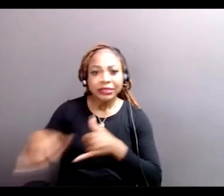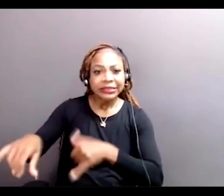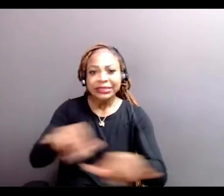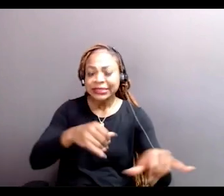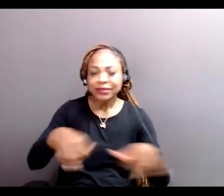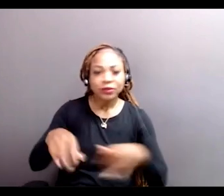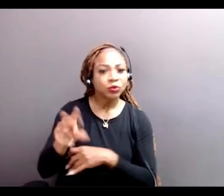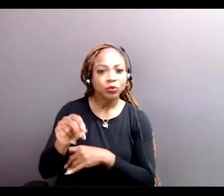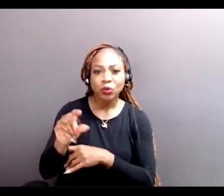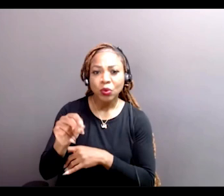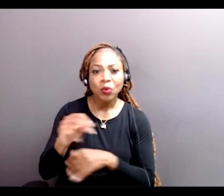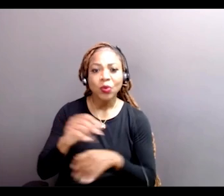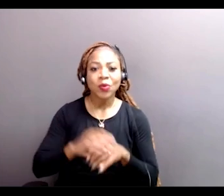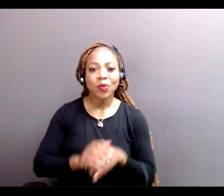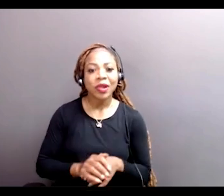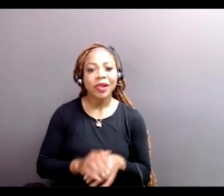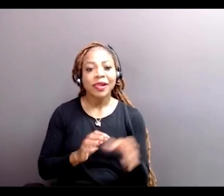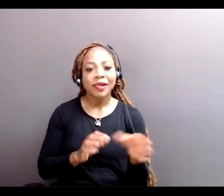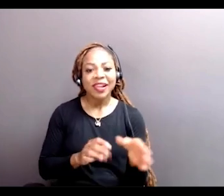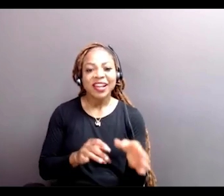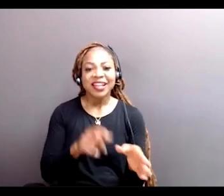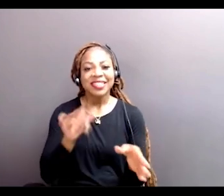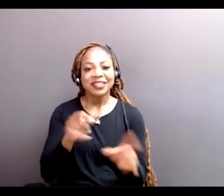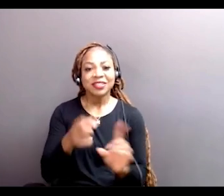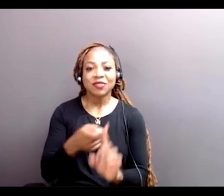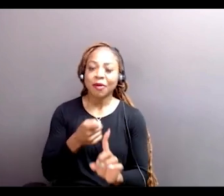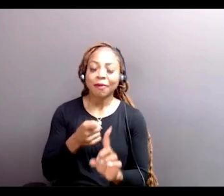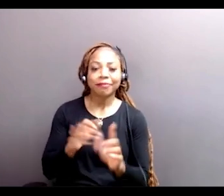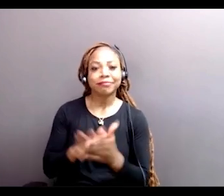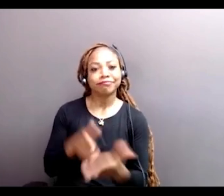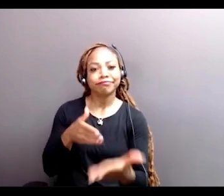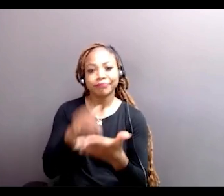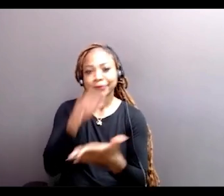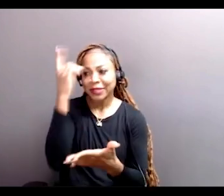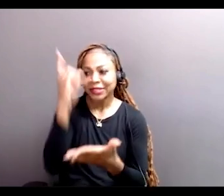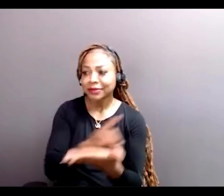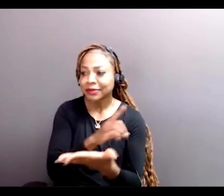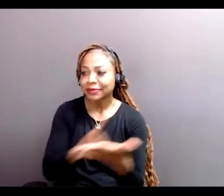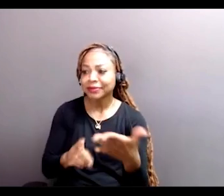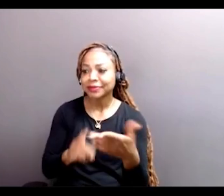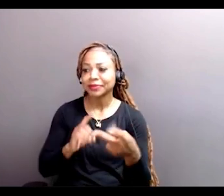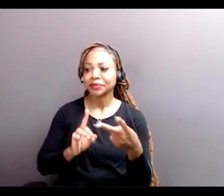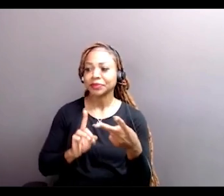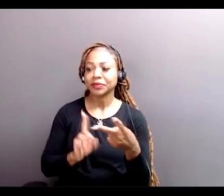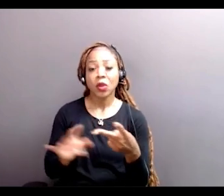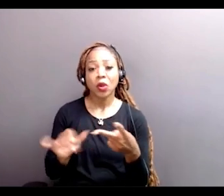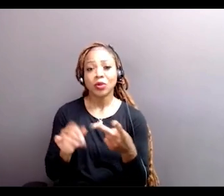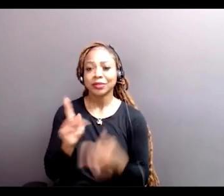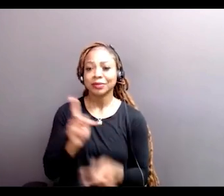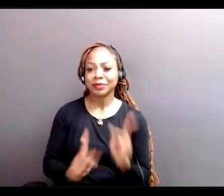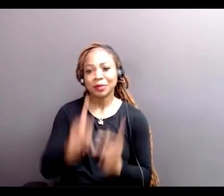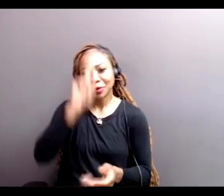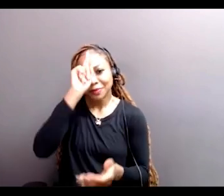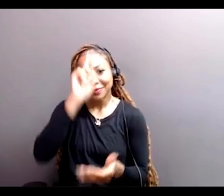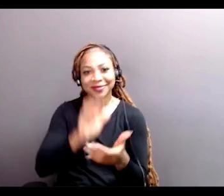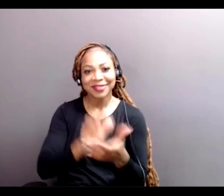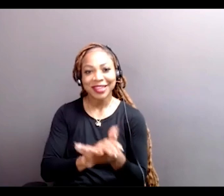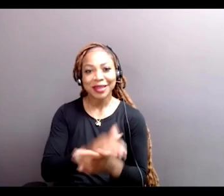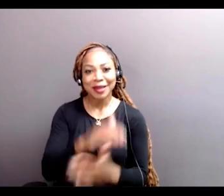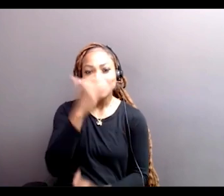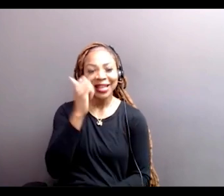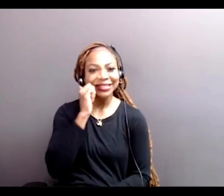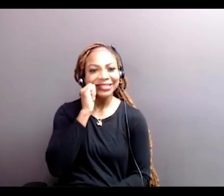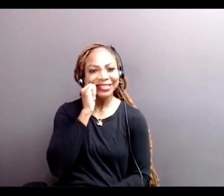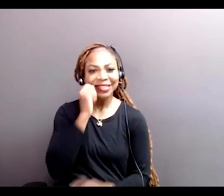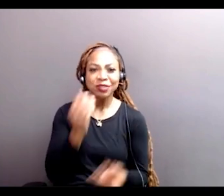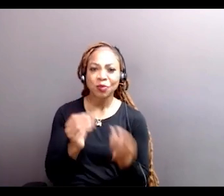scientific practice. It's one that comes out of systemic anti-Black racism. The fact that people believe that Black skin